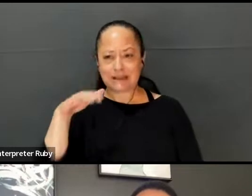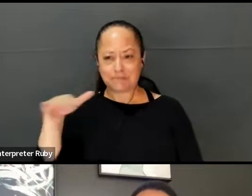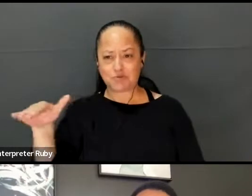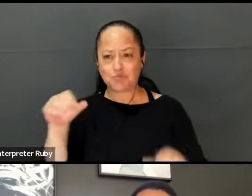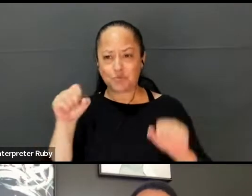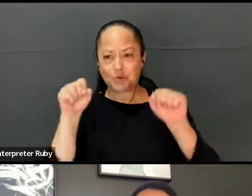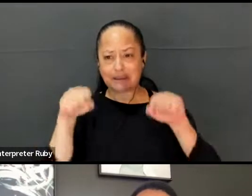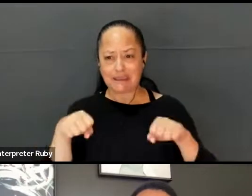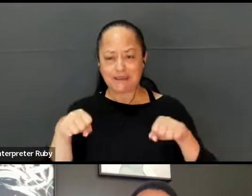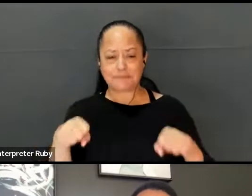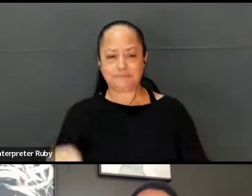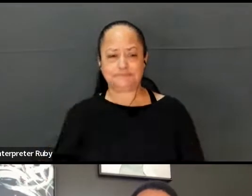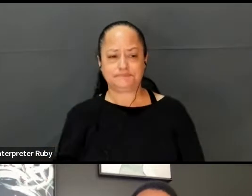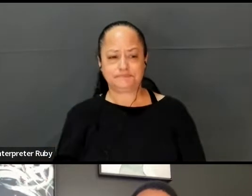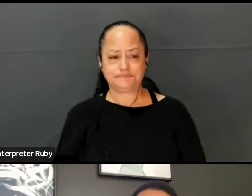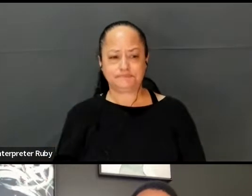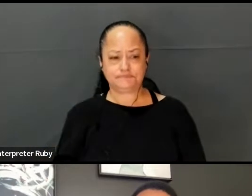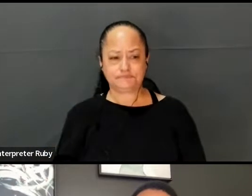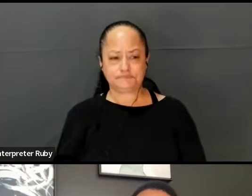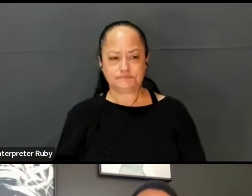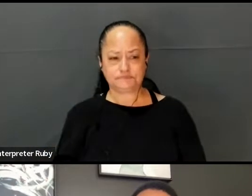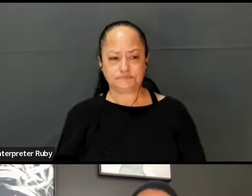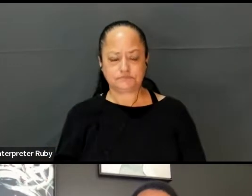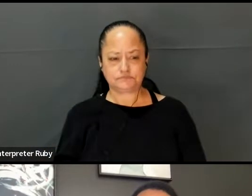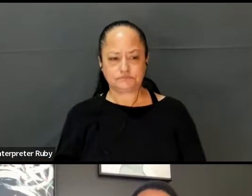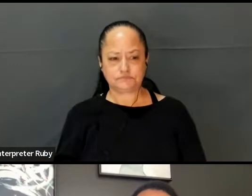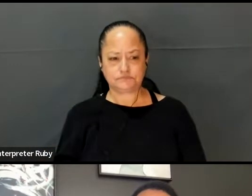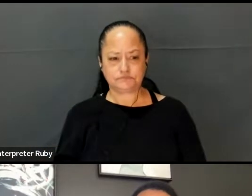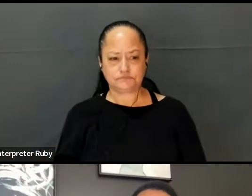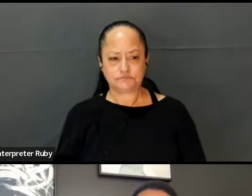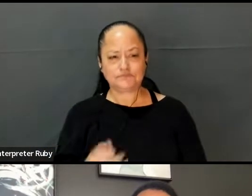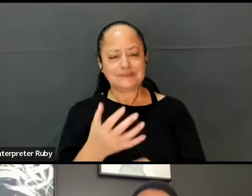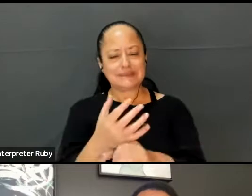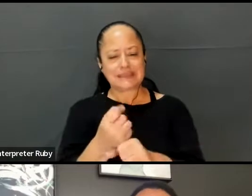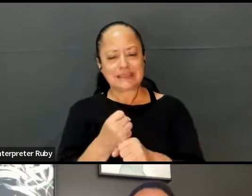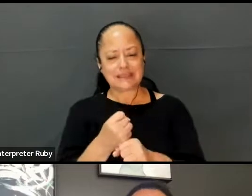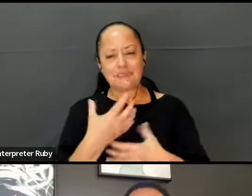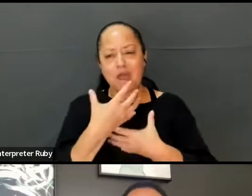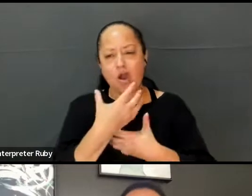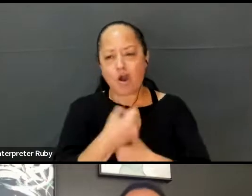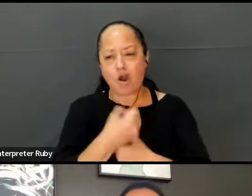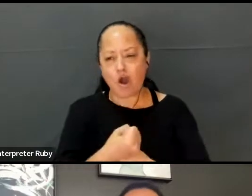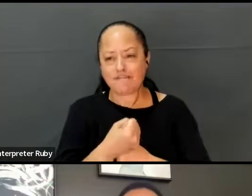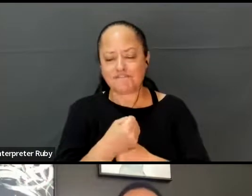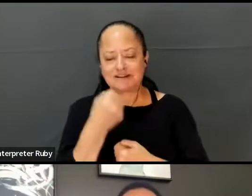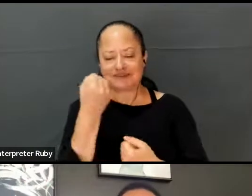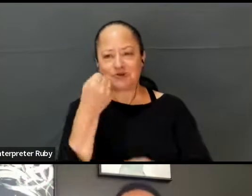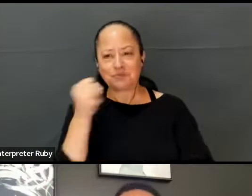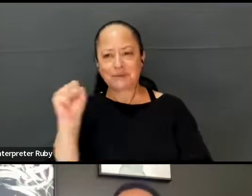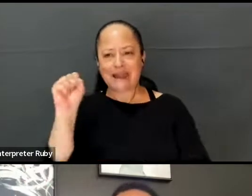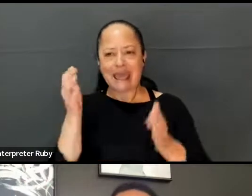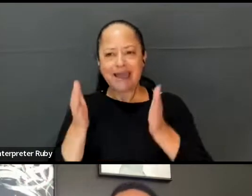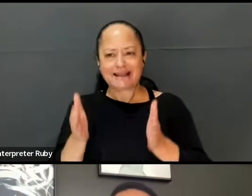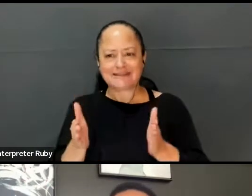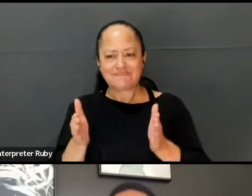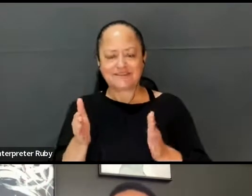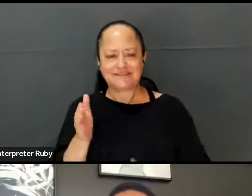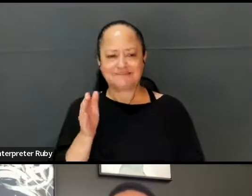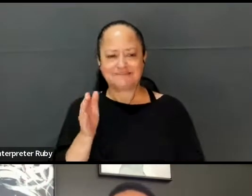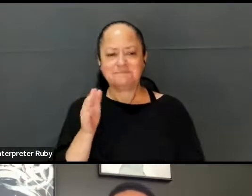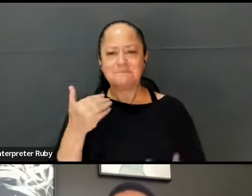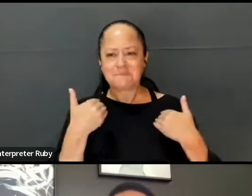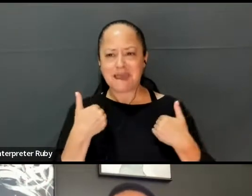can, if you like, get the confidence to be an activist, is by